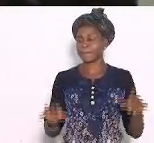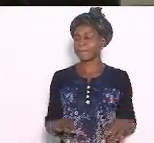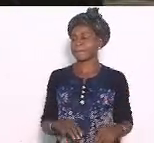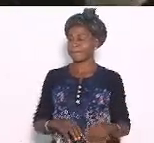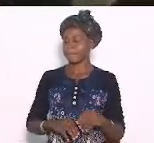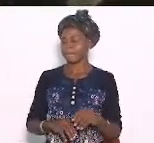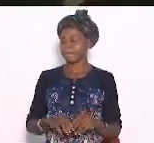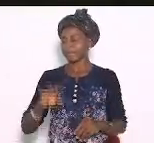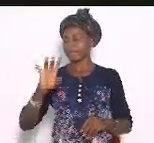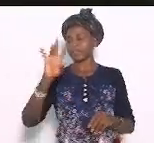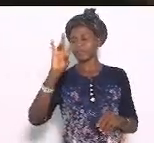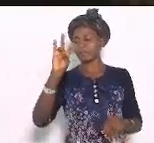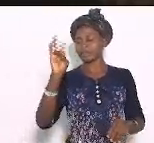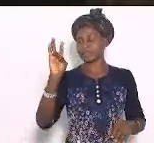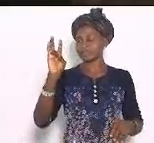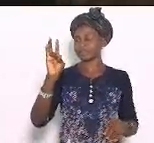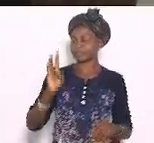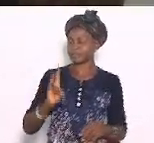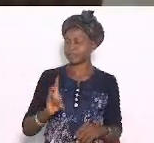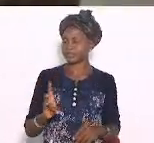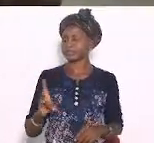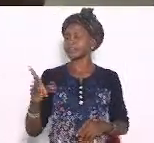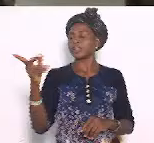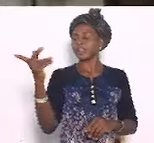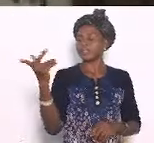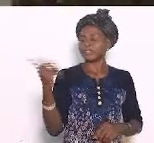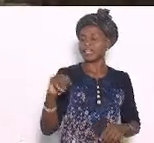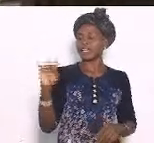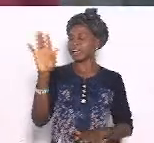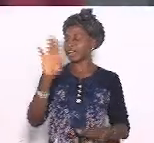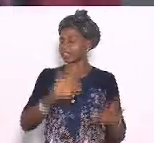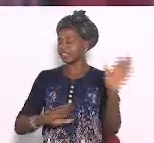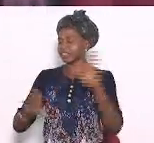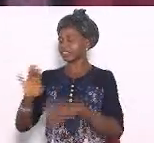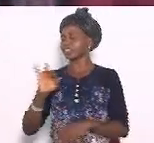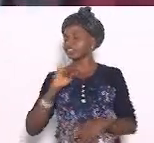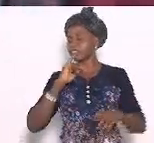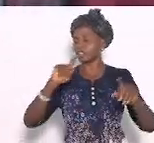alléuiau the is over